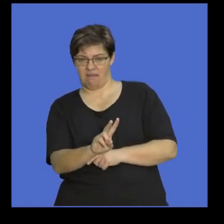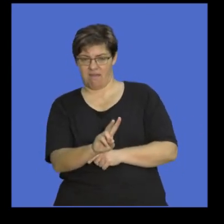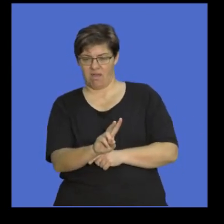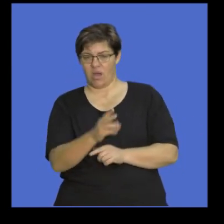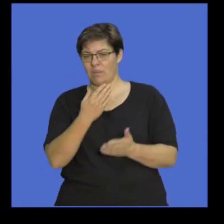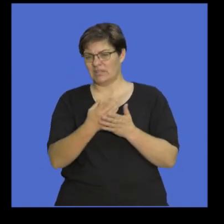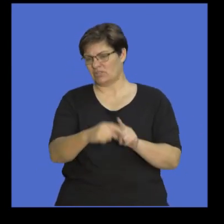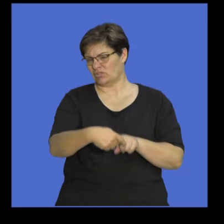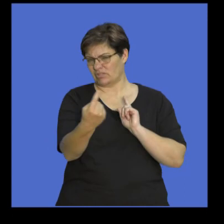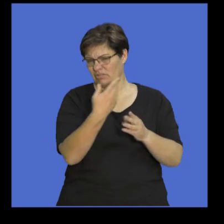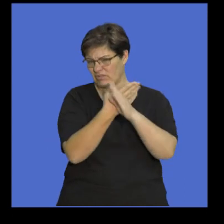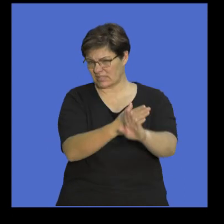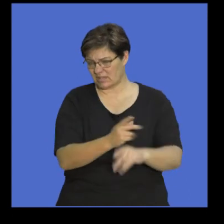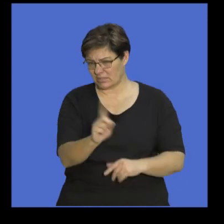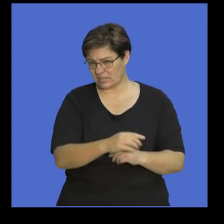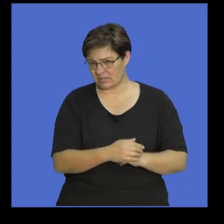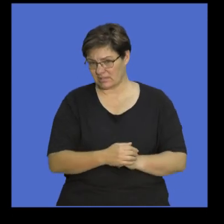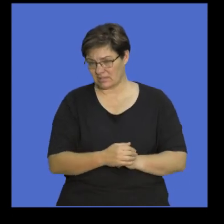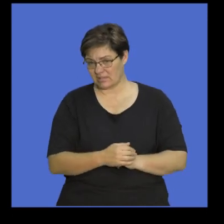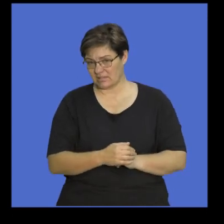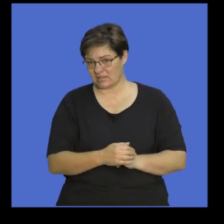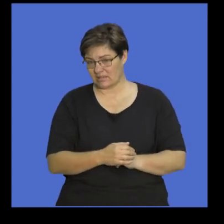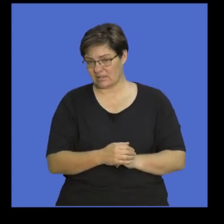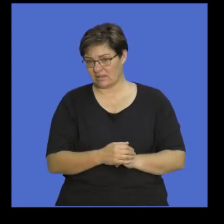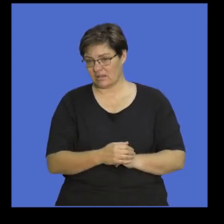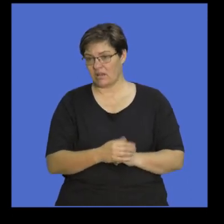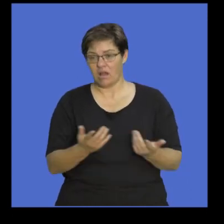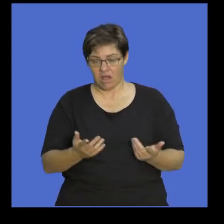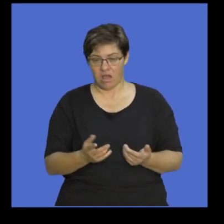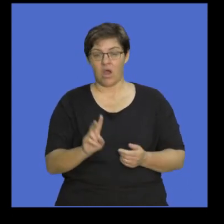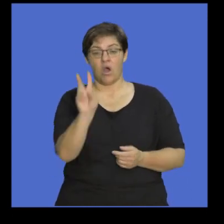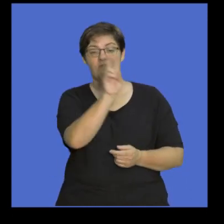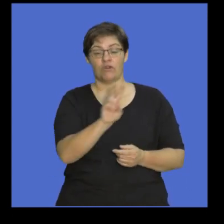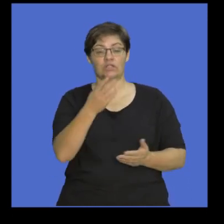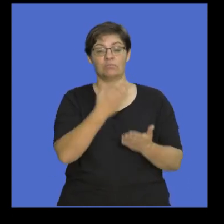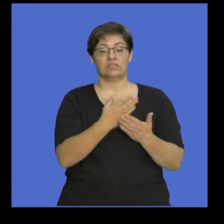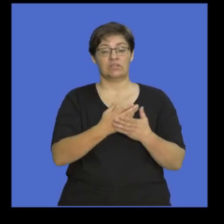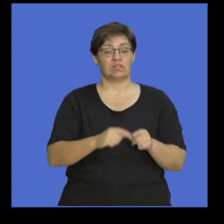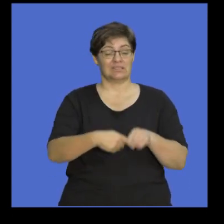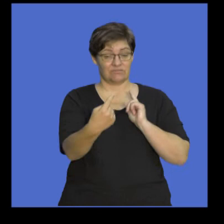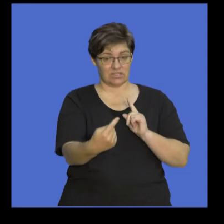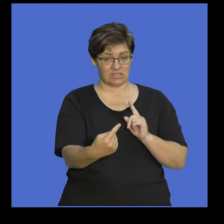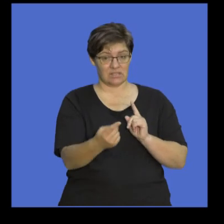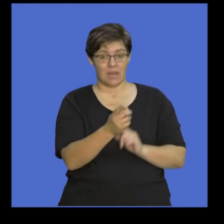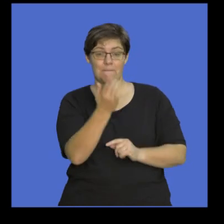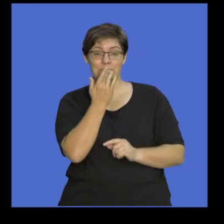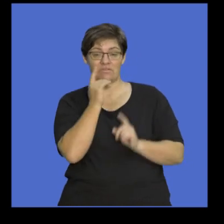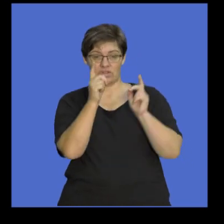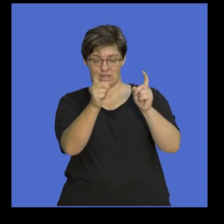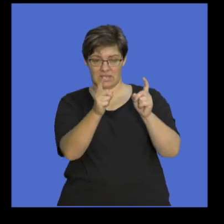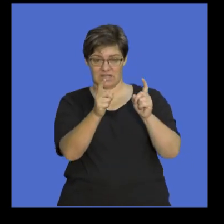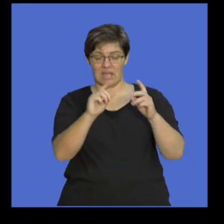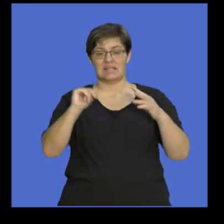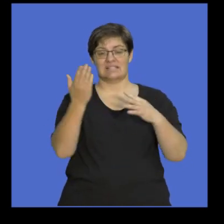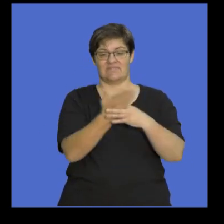is it that you notice about the potential difference of resistors? In conclusion, we can say that the voltage or the potential difference